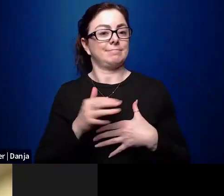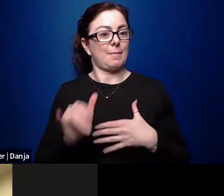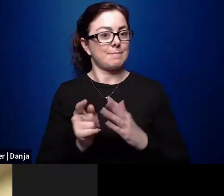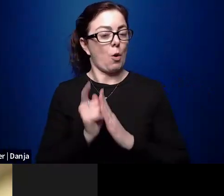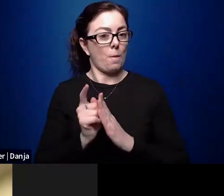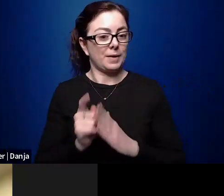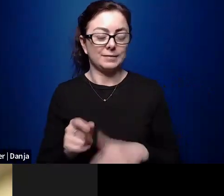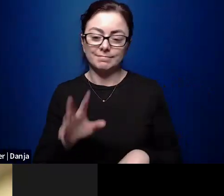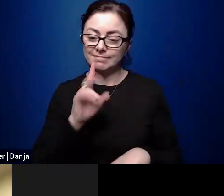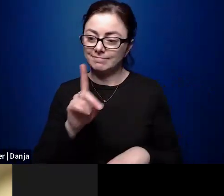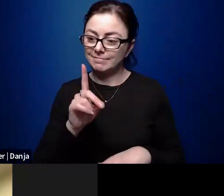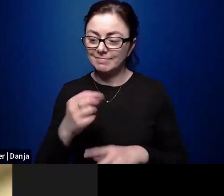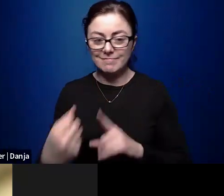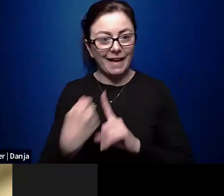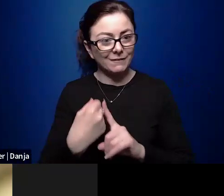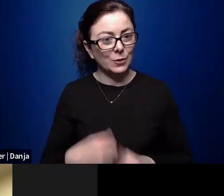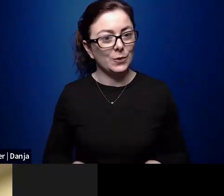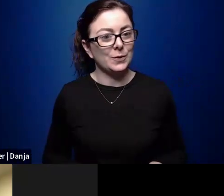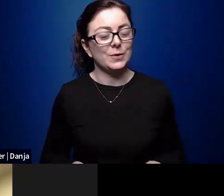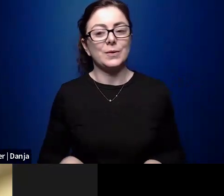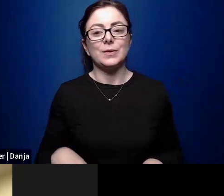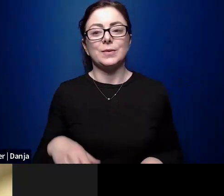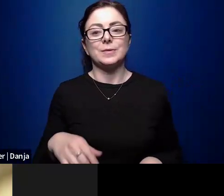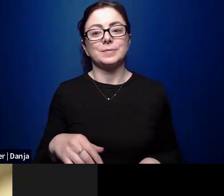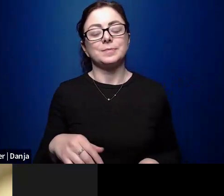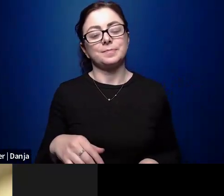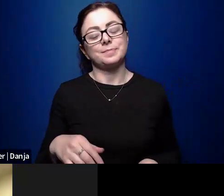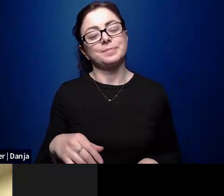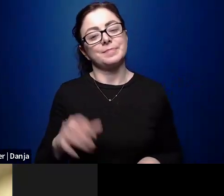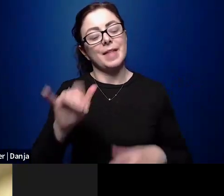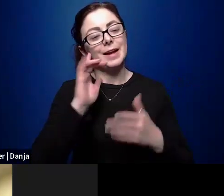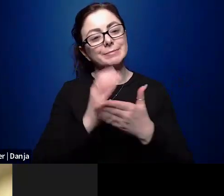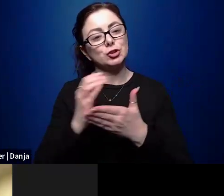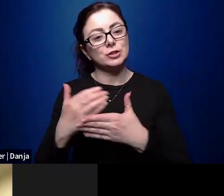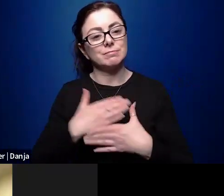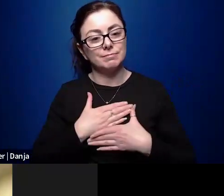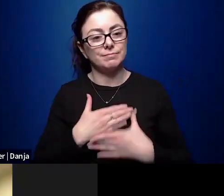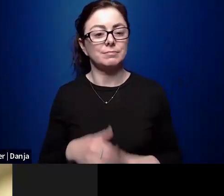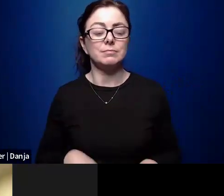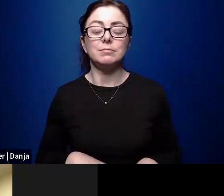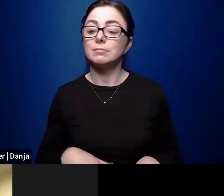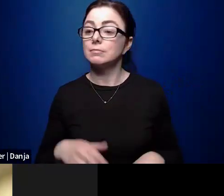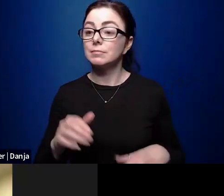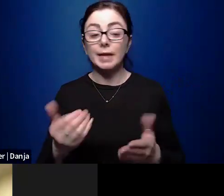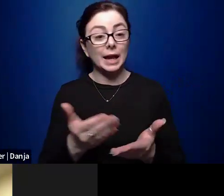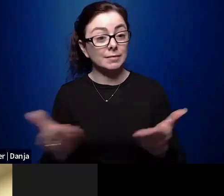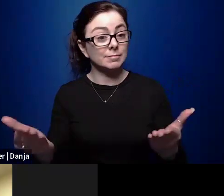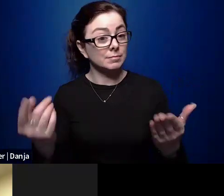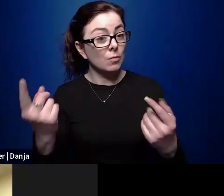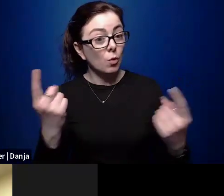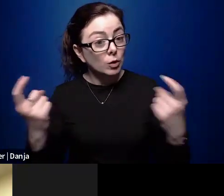so impactful. The images that you use, but just that moment too. Does anyone have any questions